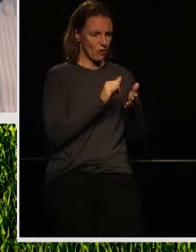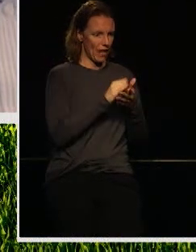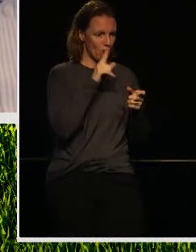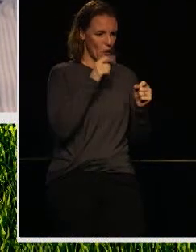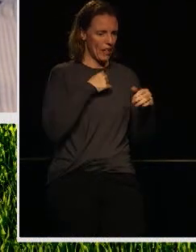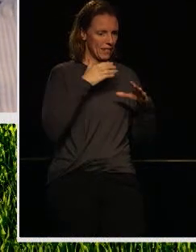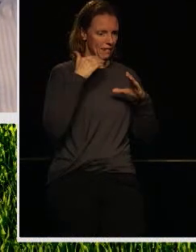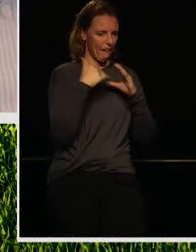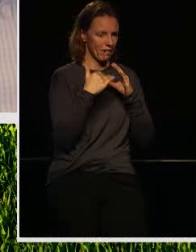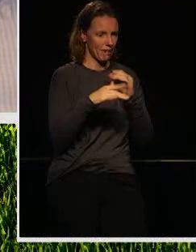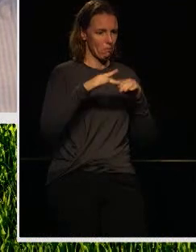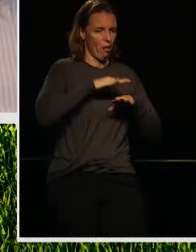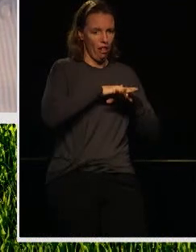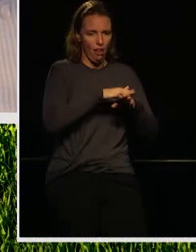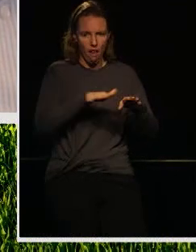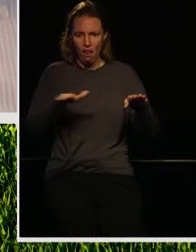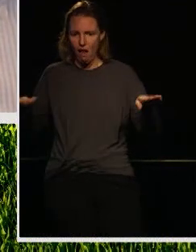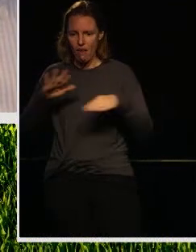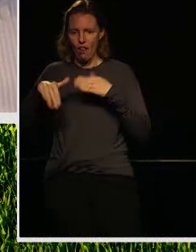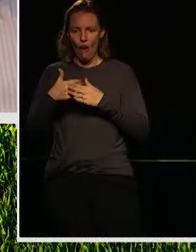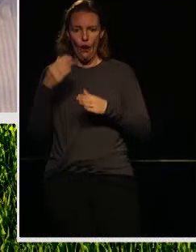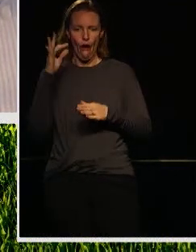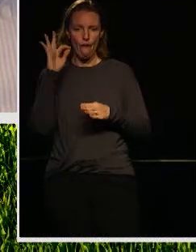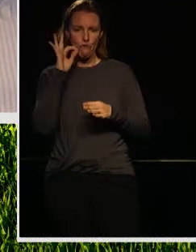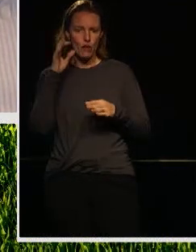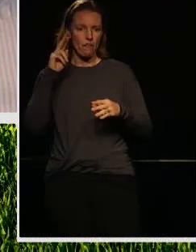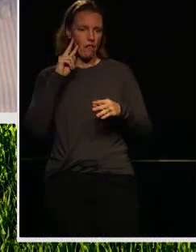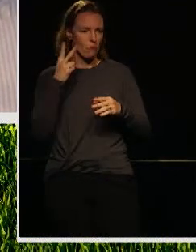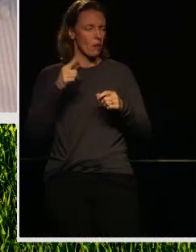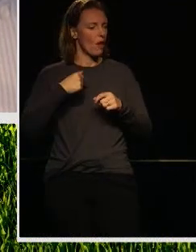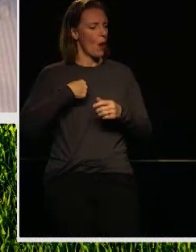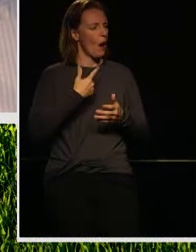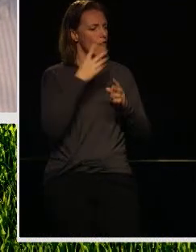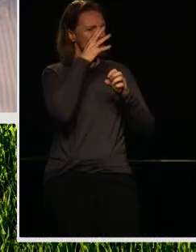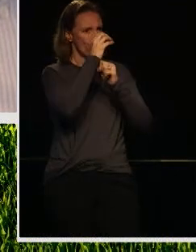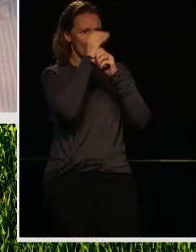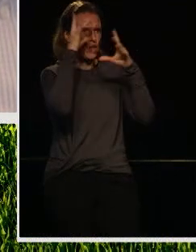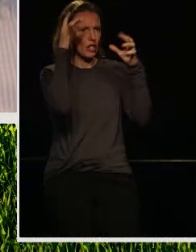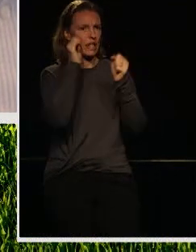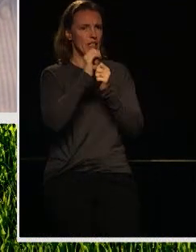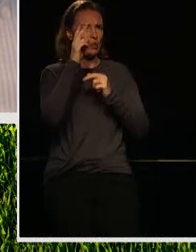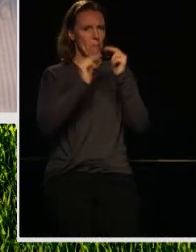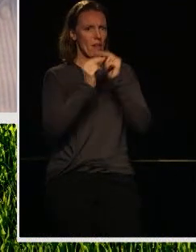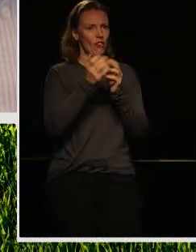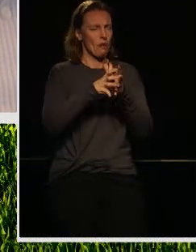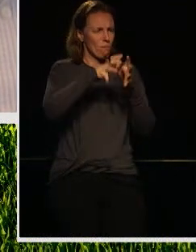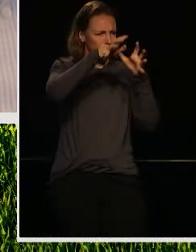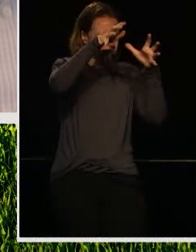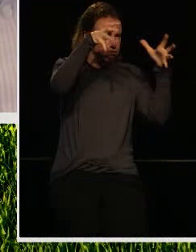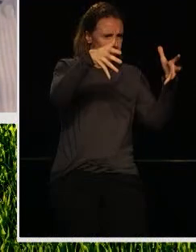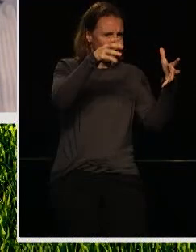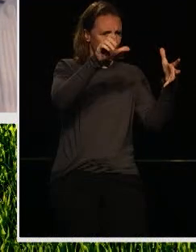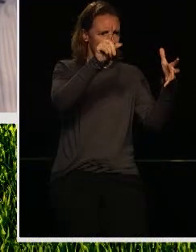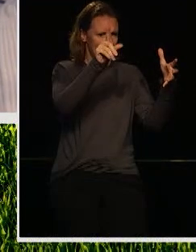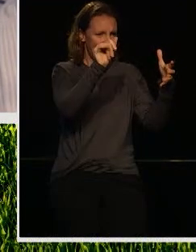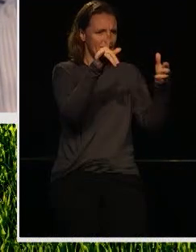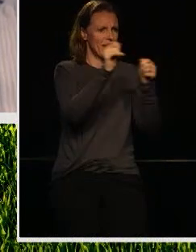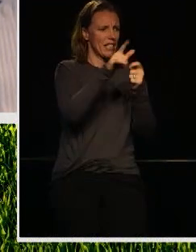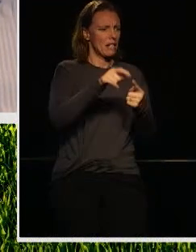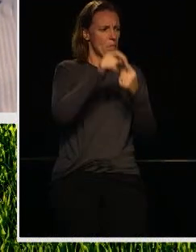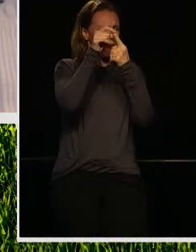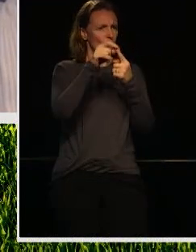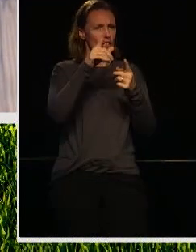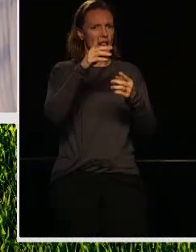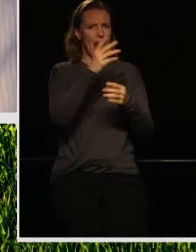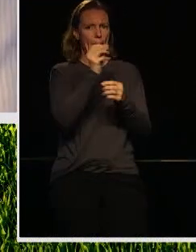it's accessible across all fruit and vegetables. Our vision is to build a massive data set across all specialty and permanent